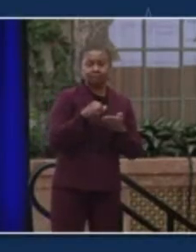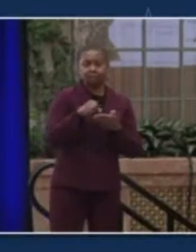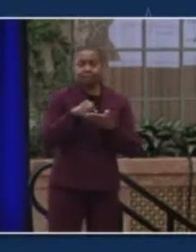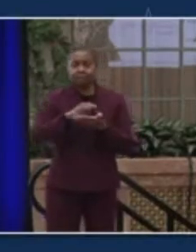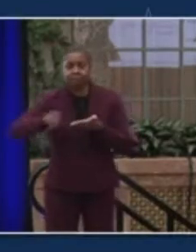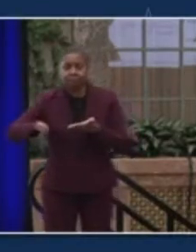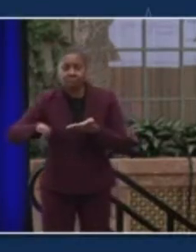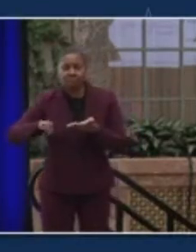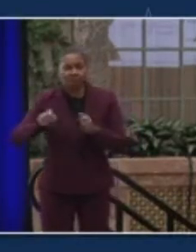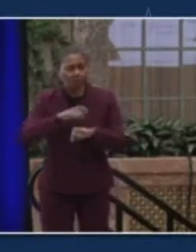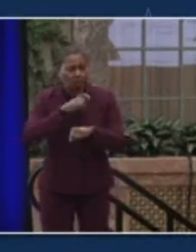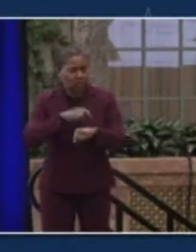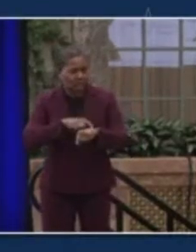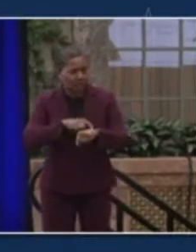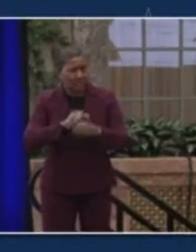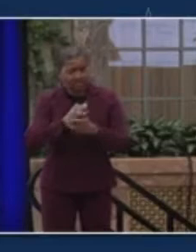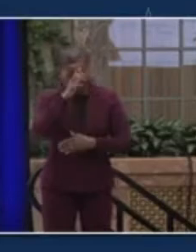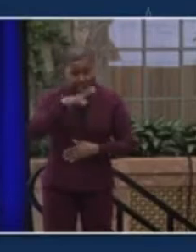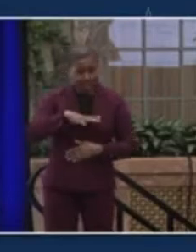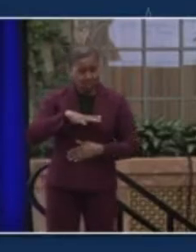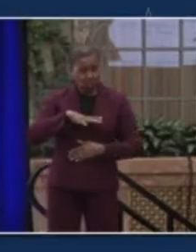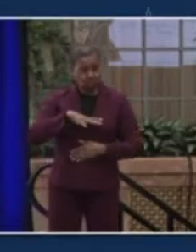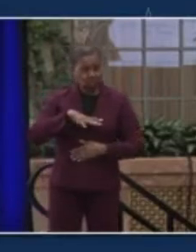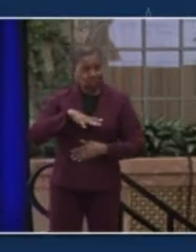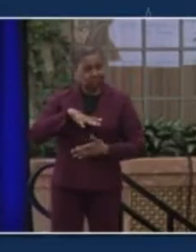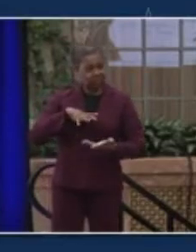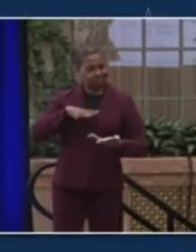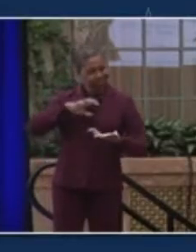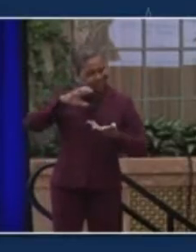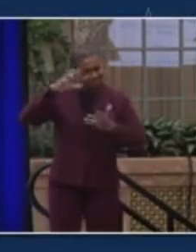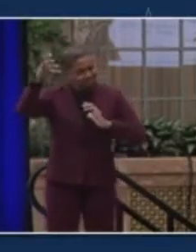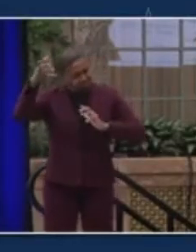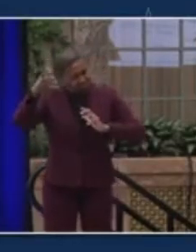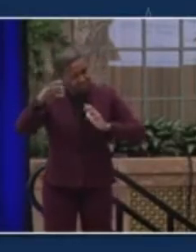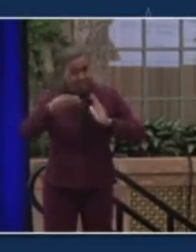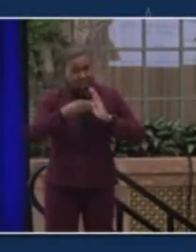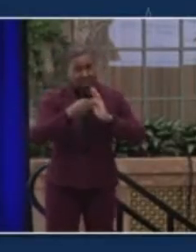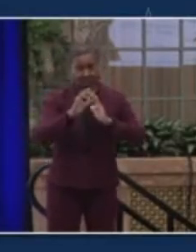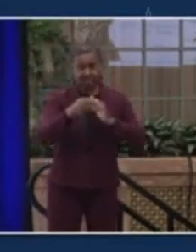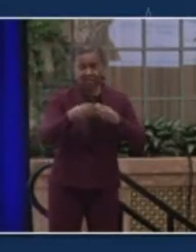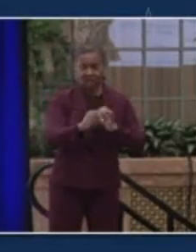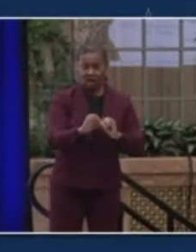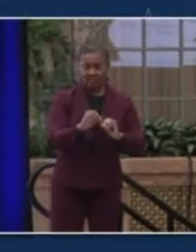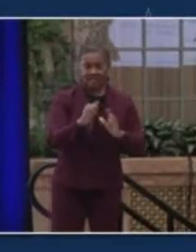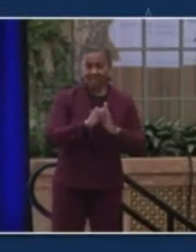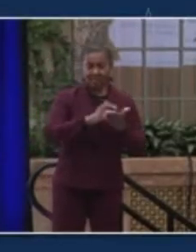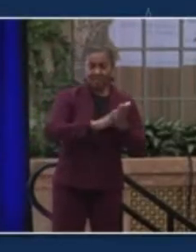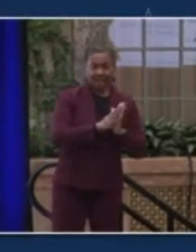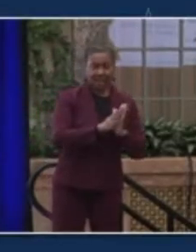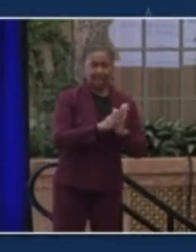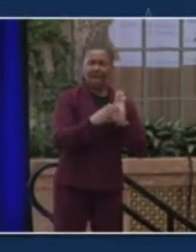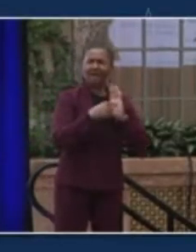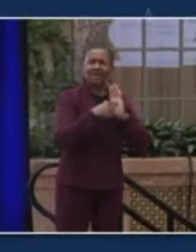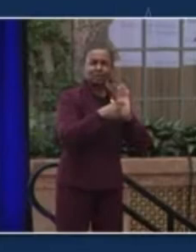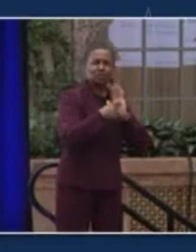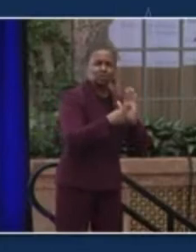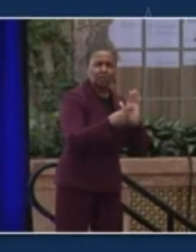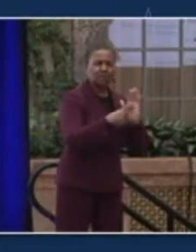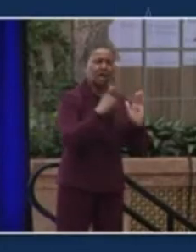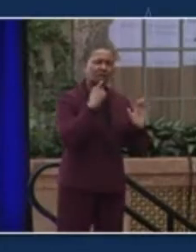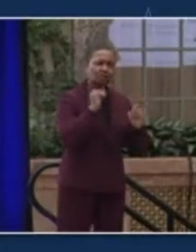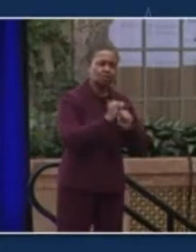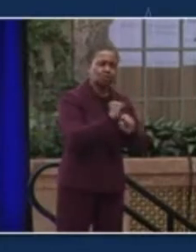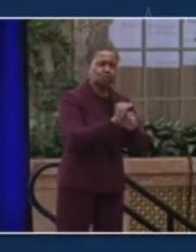too long. This was a man who shook up the model of his office and turned it into a demonstration of